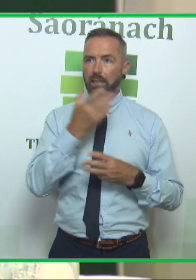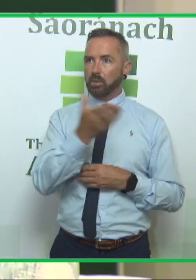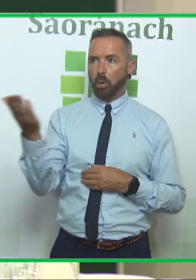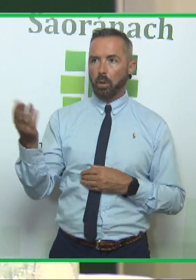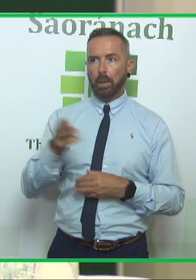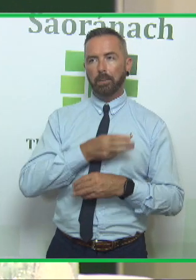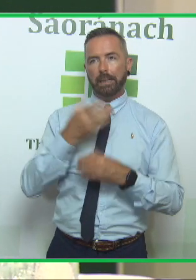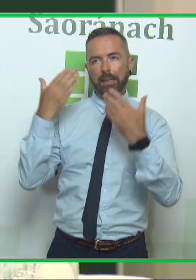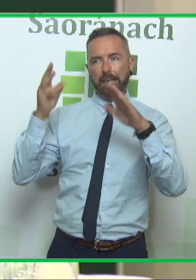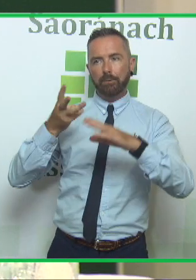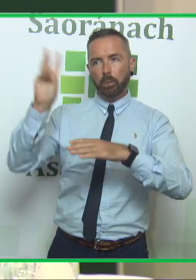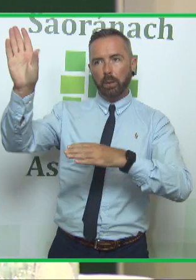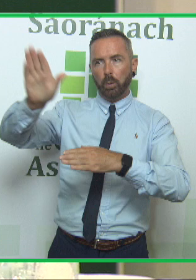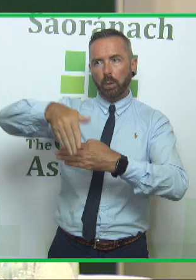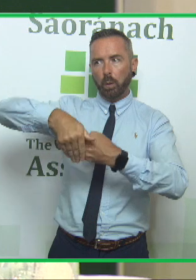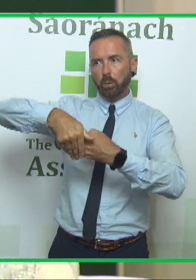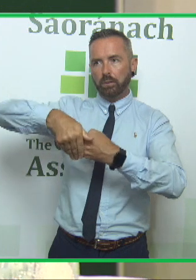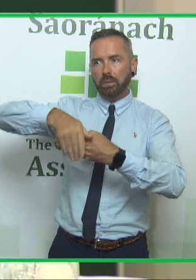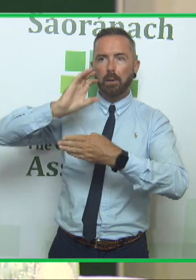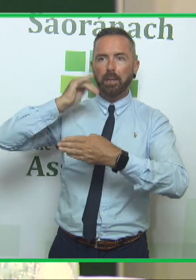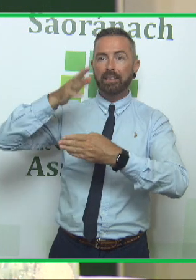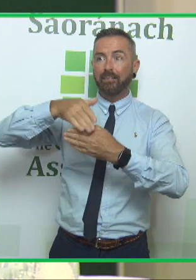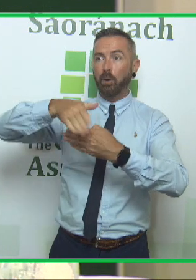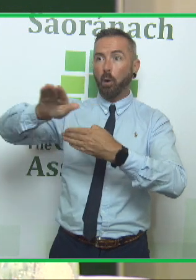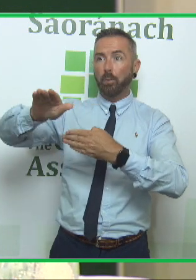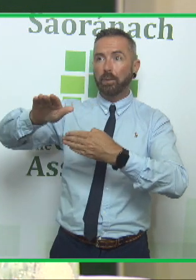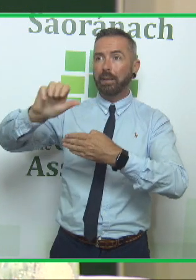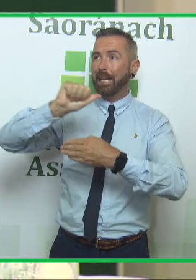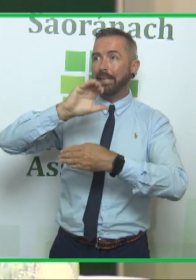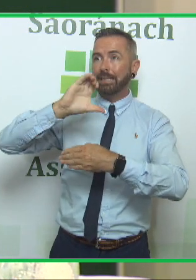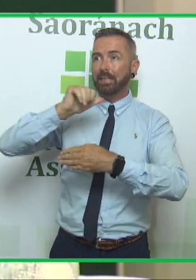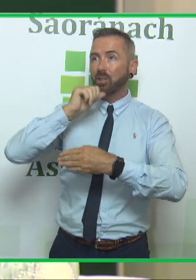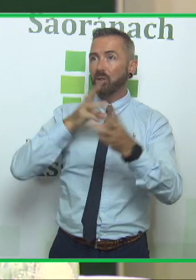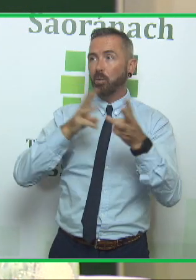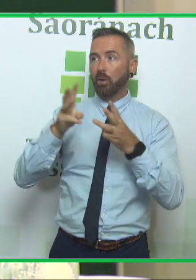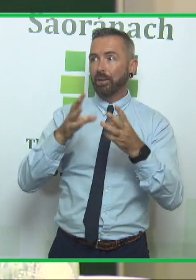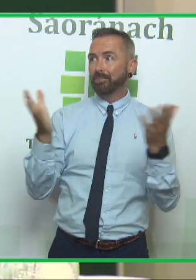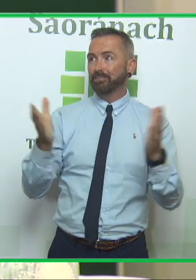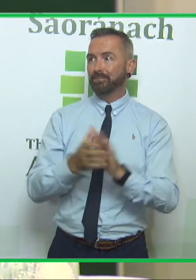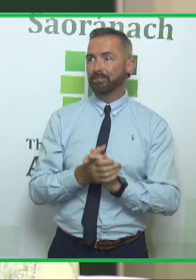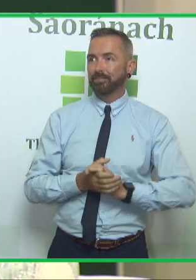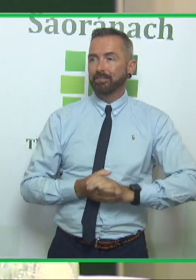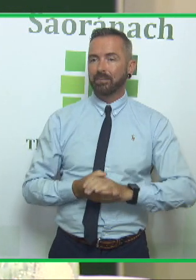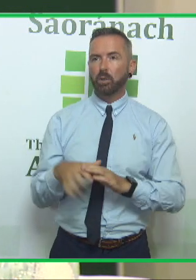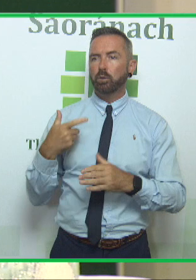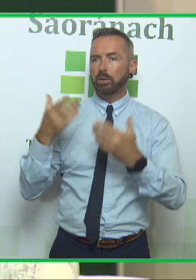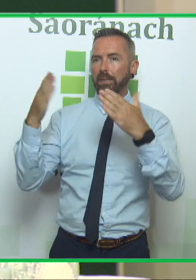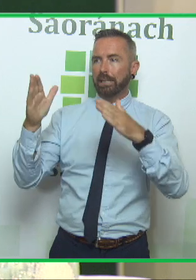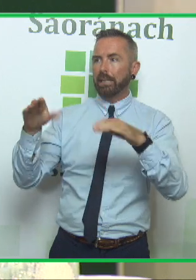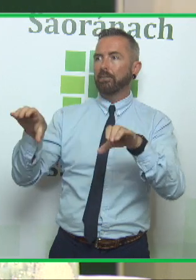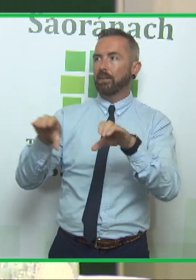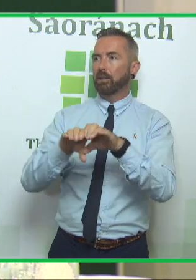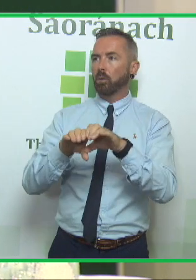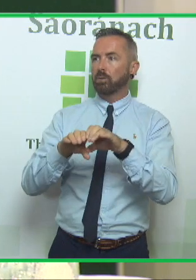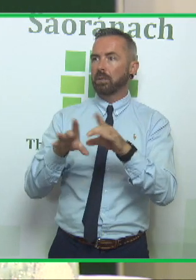the windows because it just negates the air conditioning system. If we can keep the doors closed, I think it'll keep the room a lot